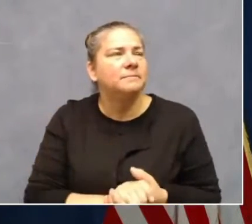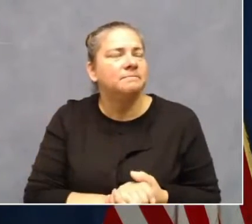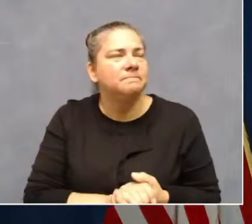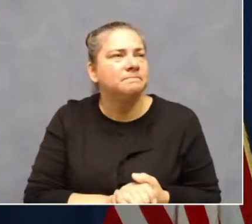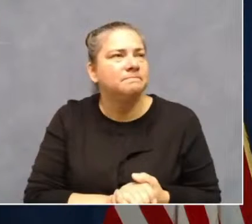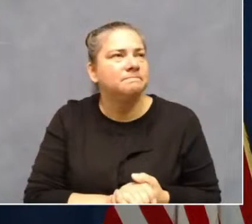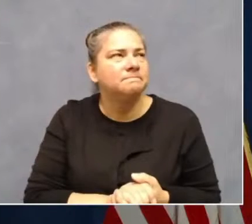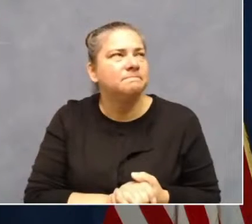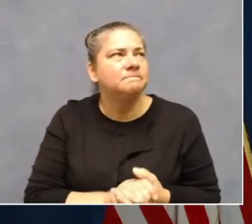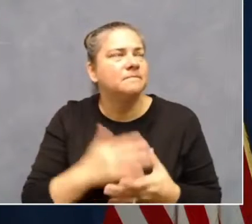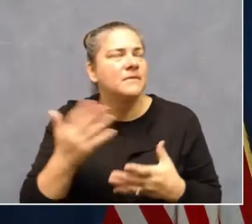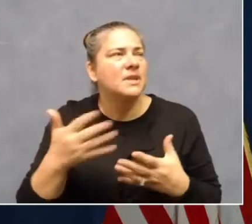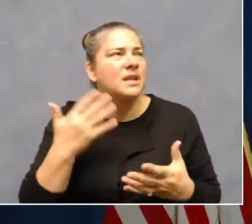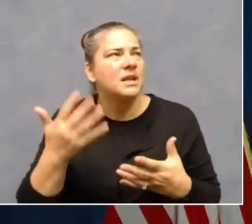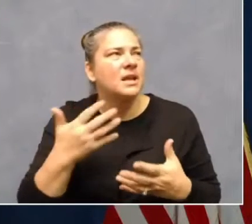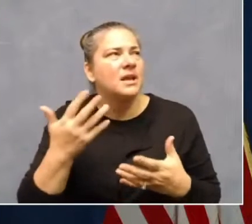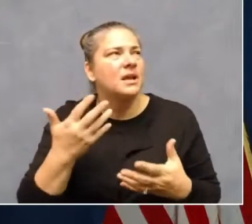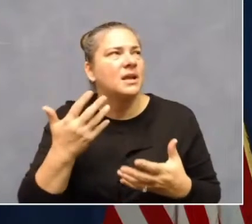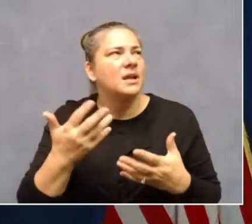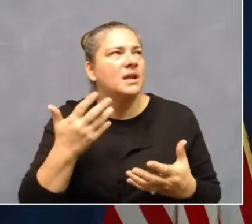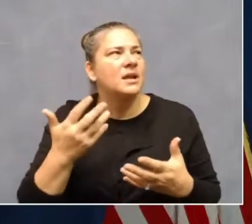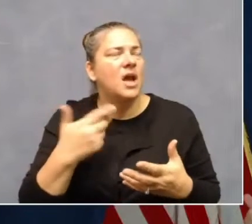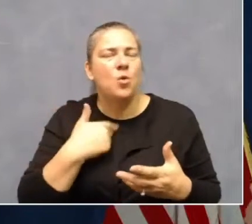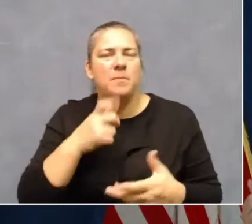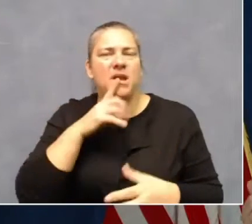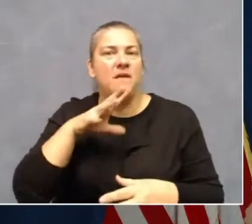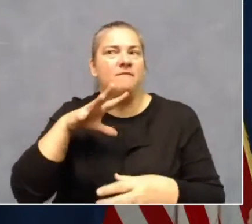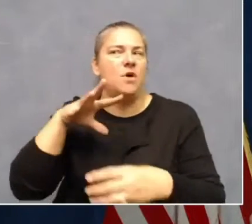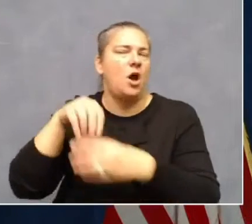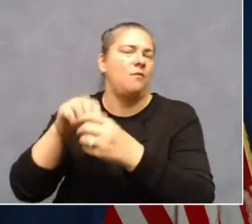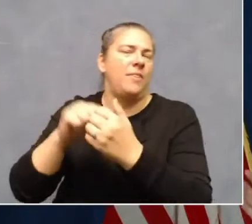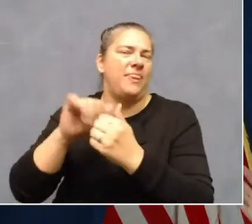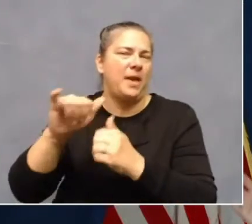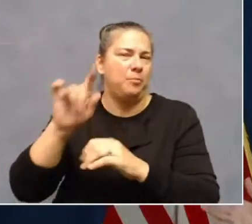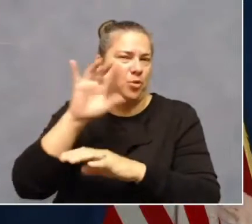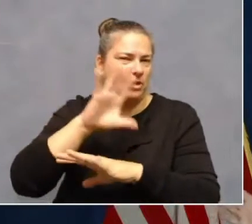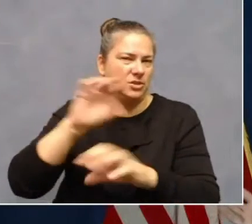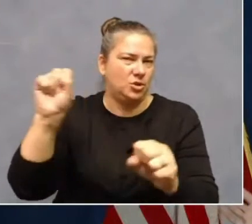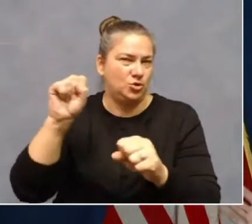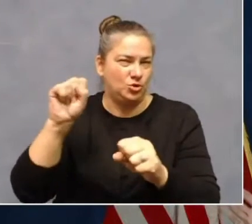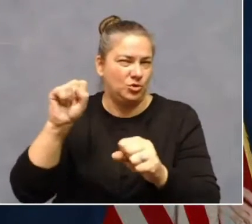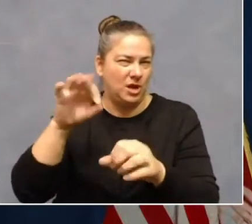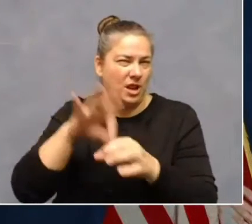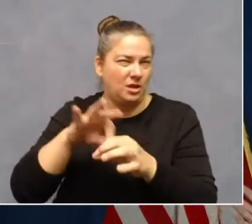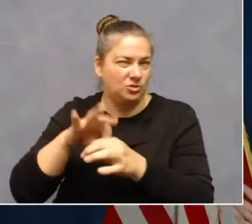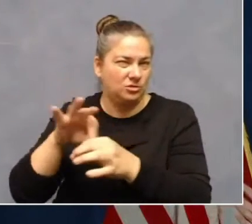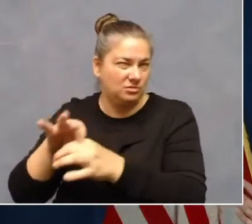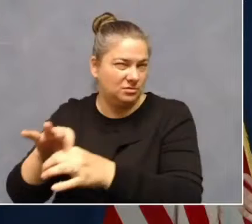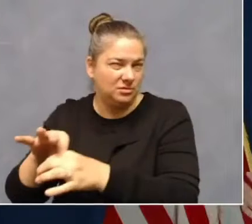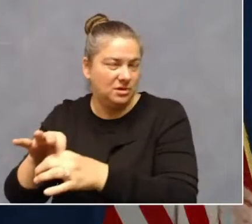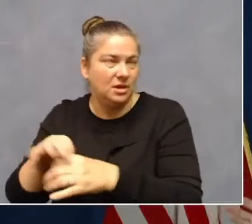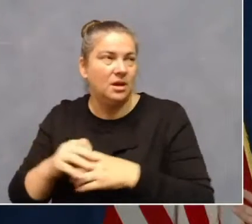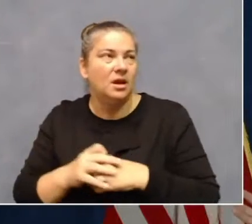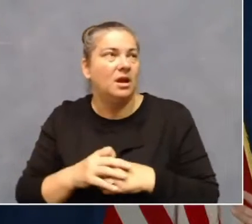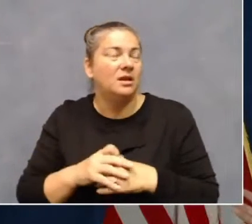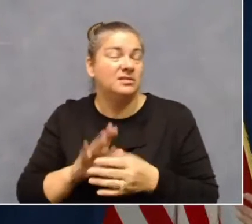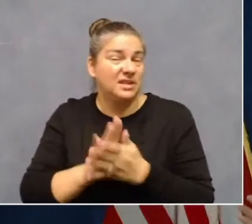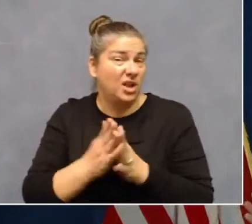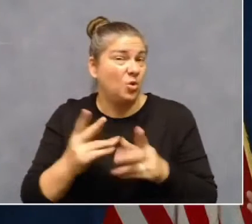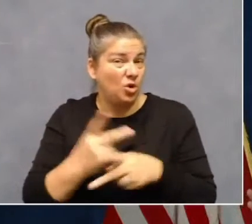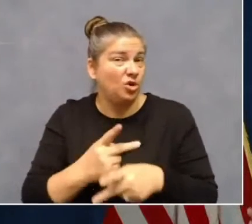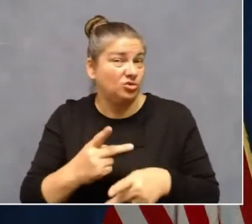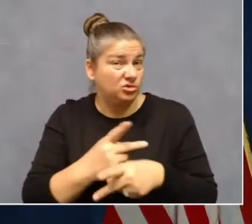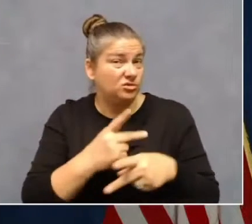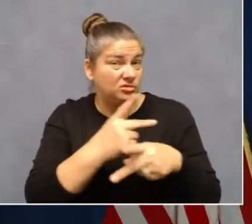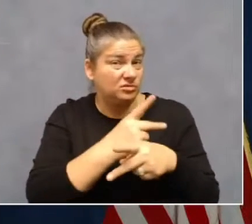this presidential election, but we're not rounding a curve. It's getting worse, and we need to recognize that